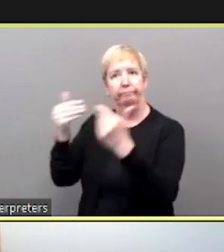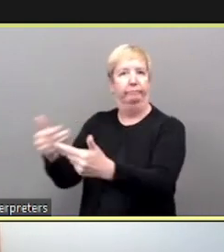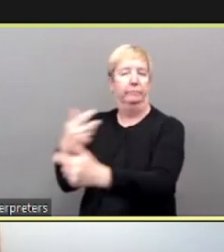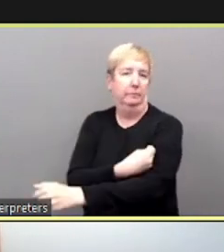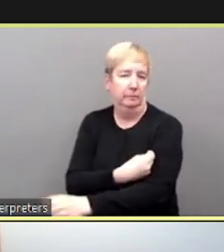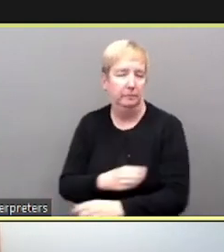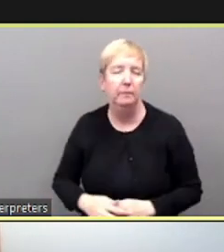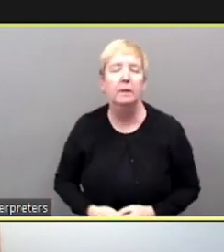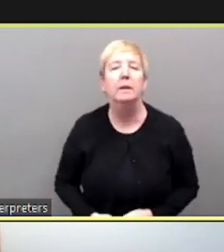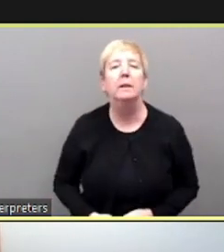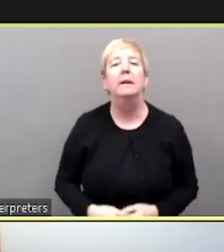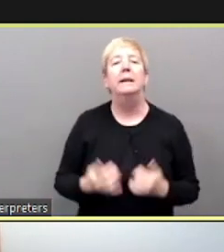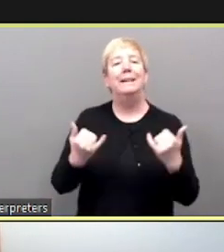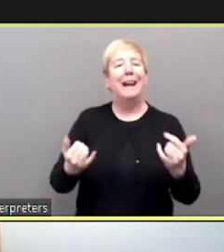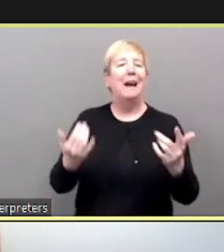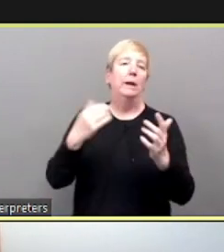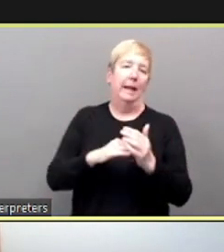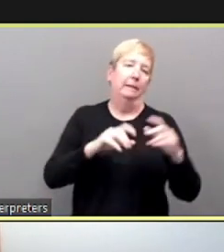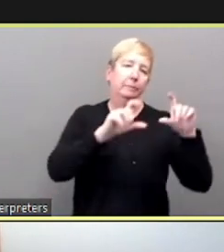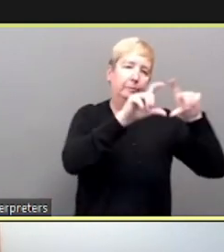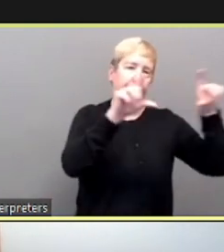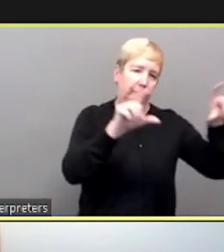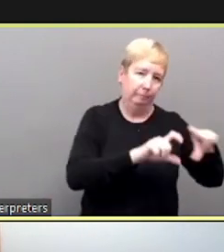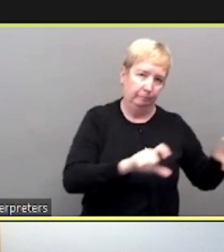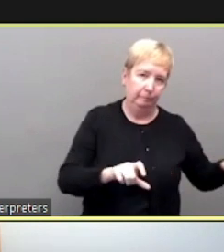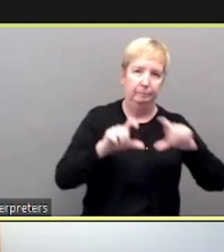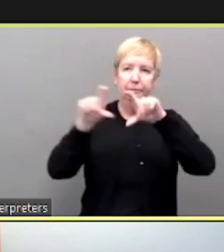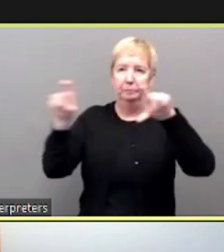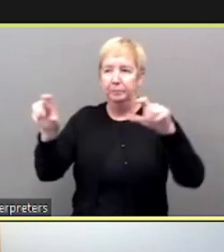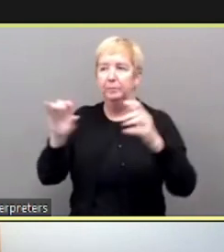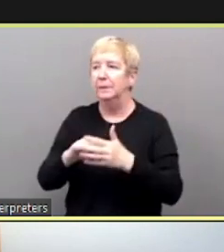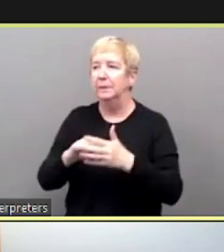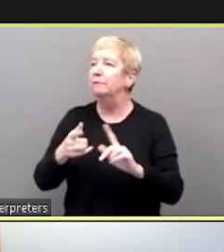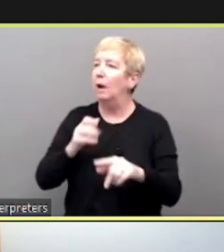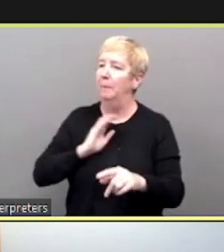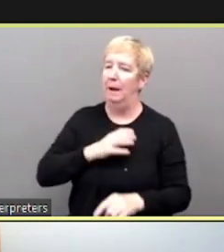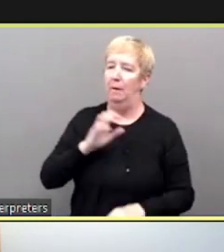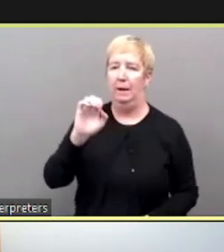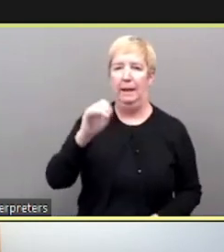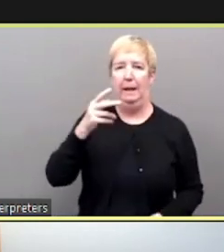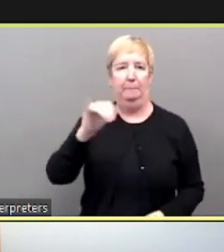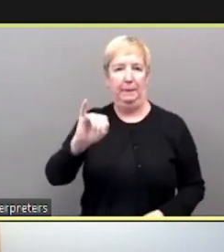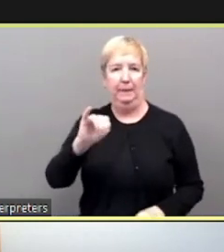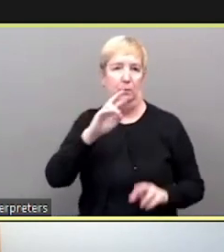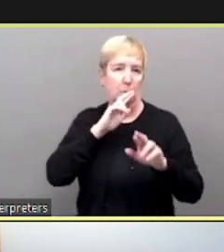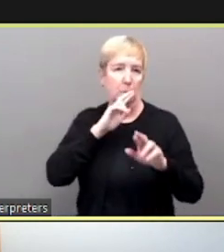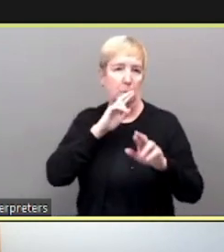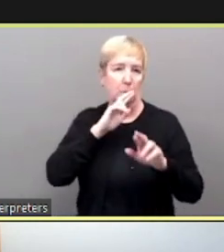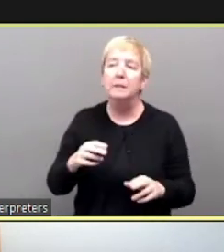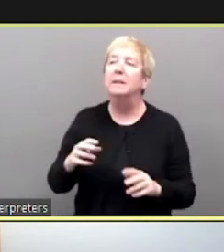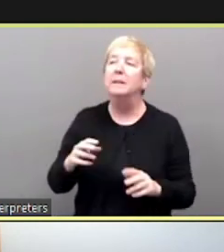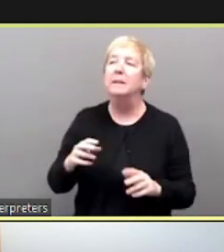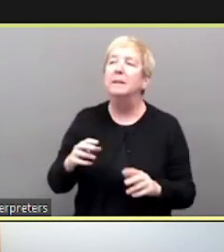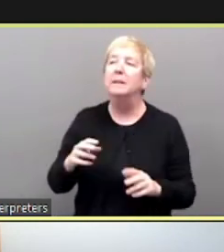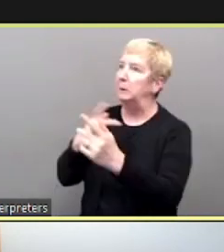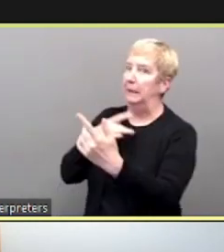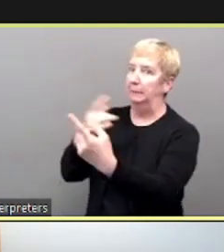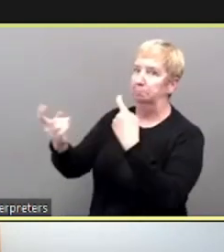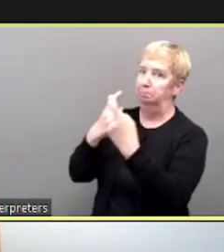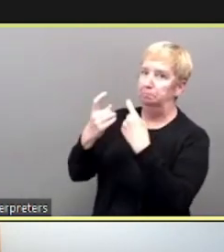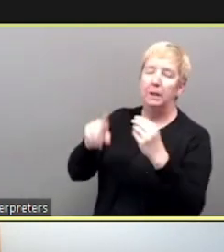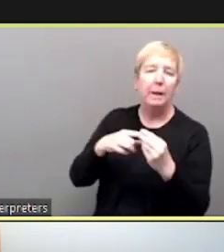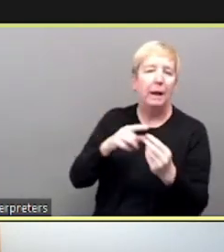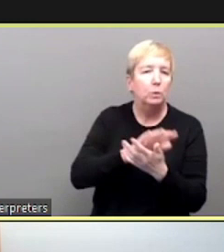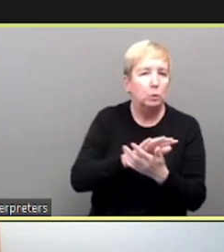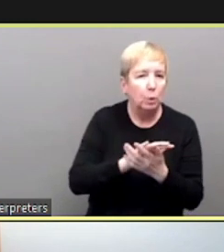that you've seen before. And again, this is included in our EPI reports. And we are getting a lot of questions about schools. So we wanted